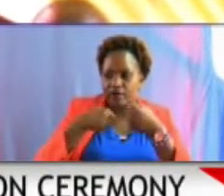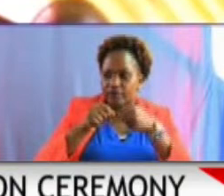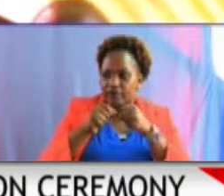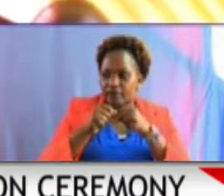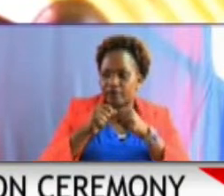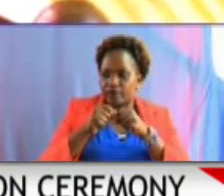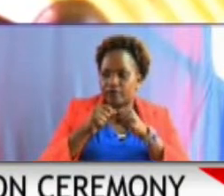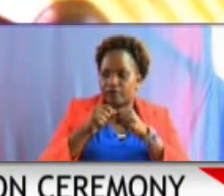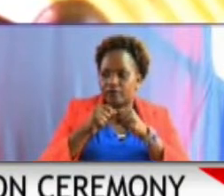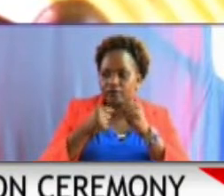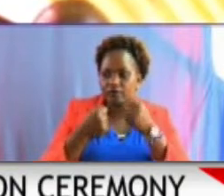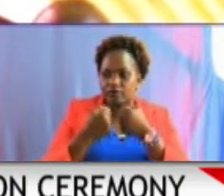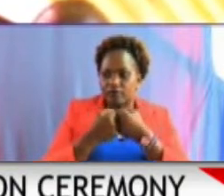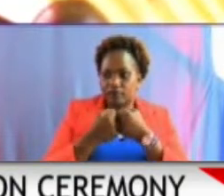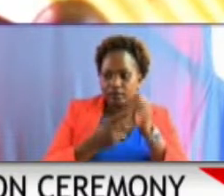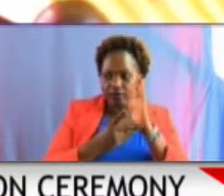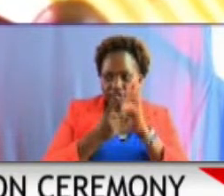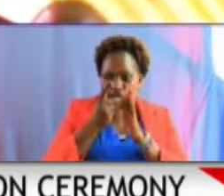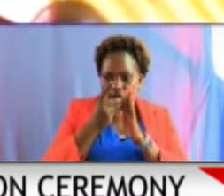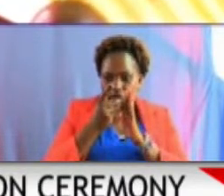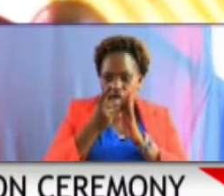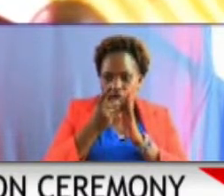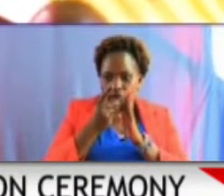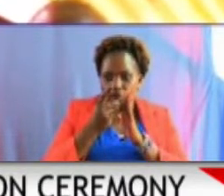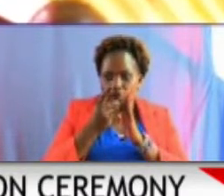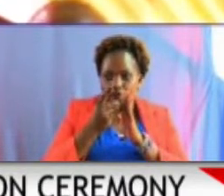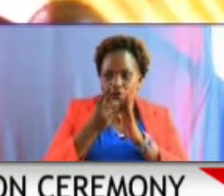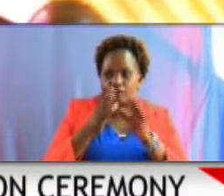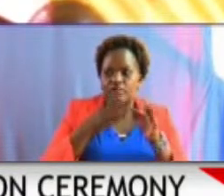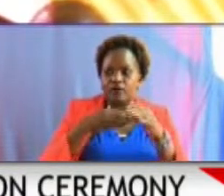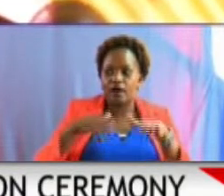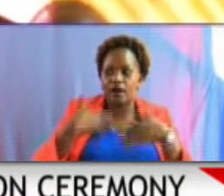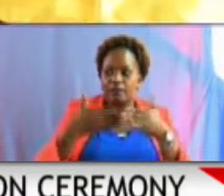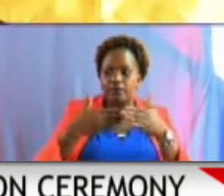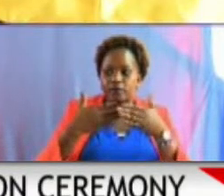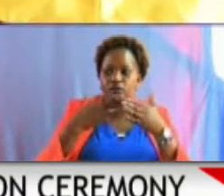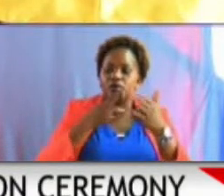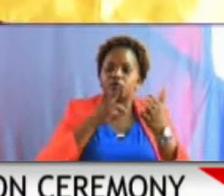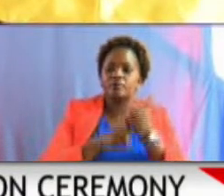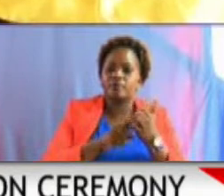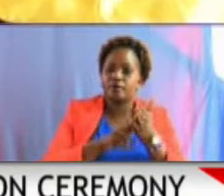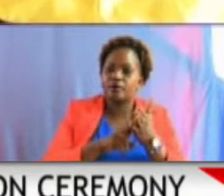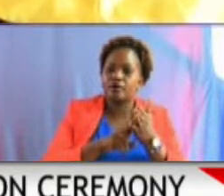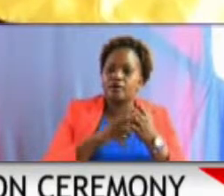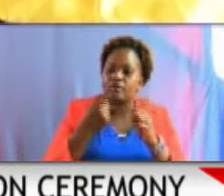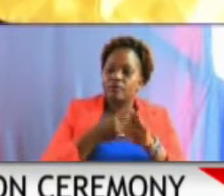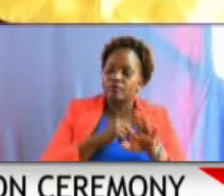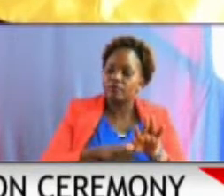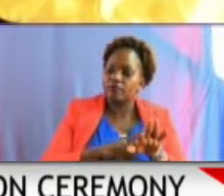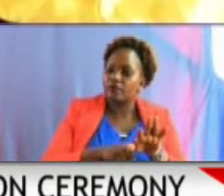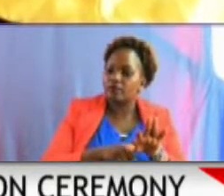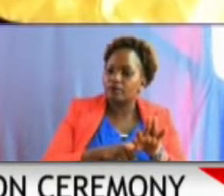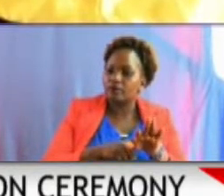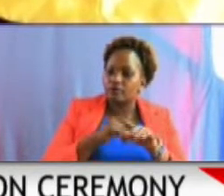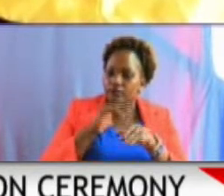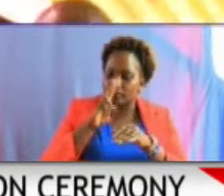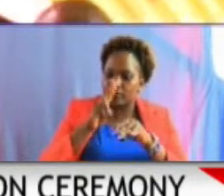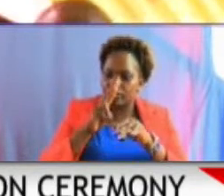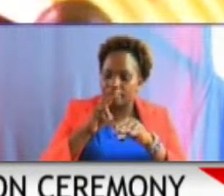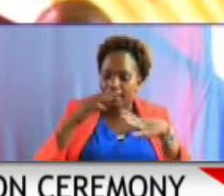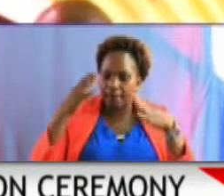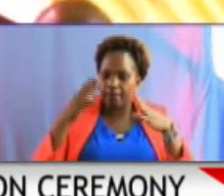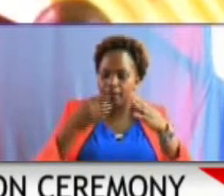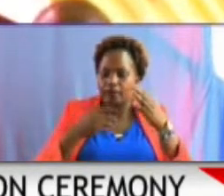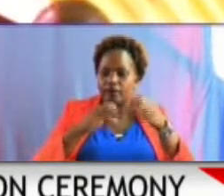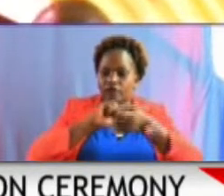effective service delivery. I'm delighted to report that We have since seen major transformations